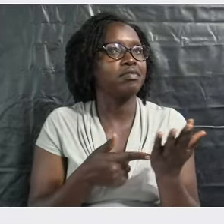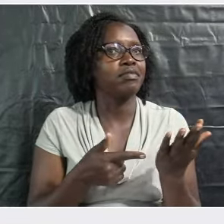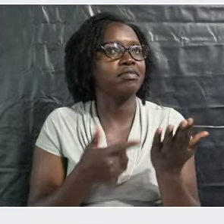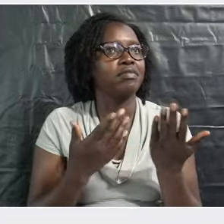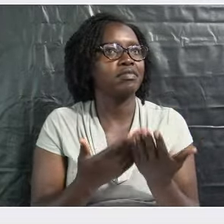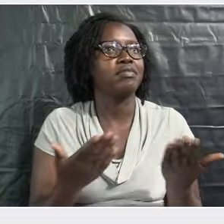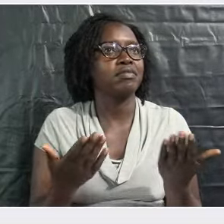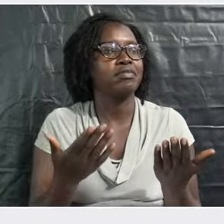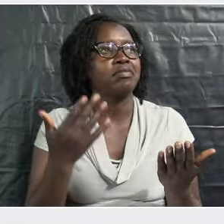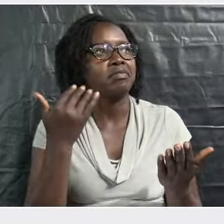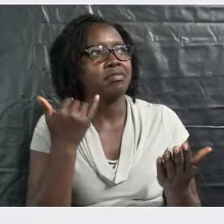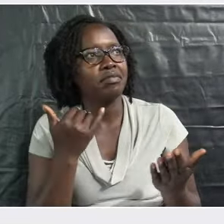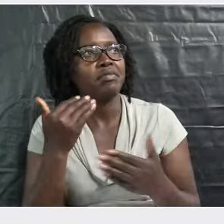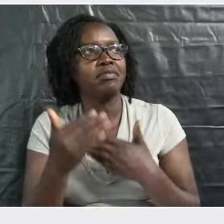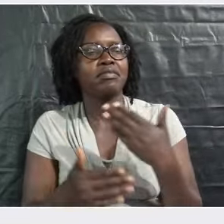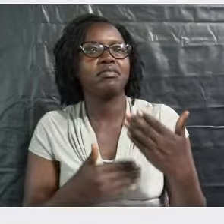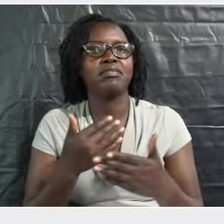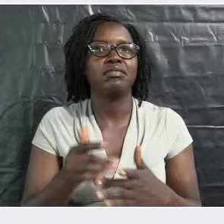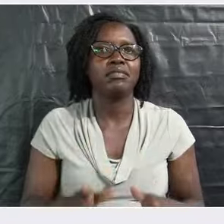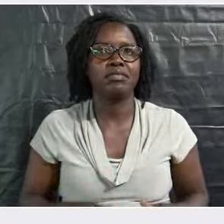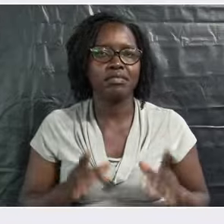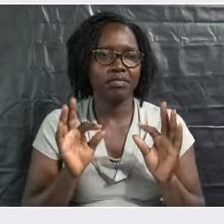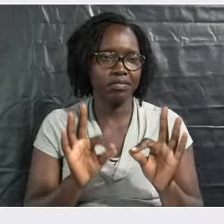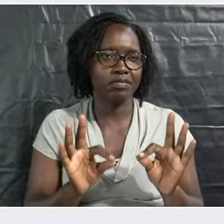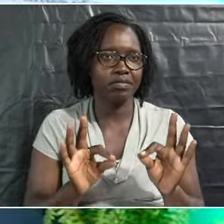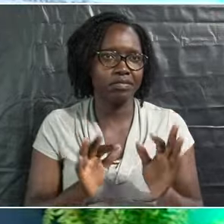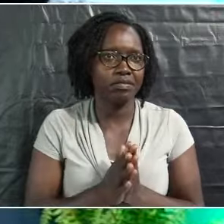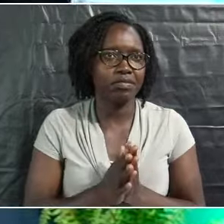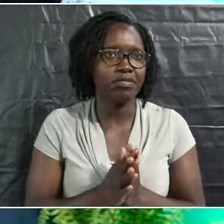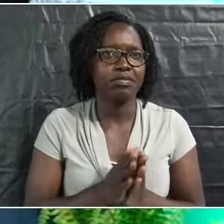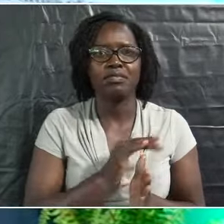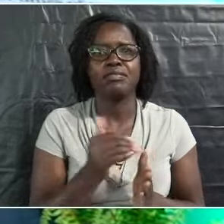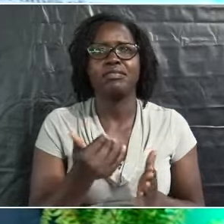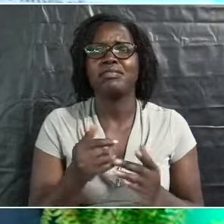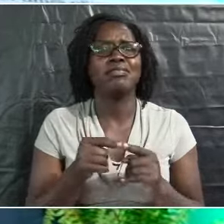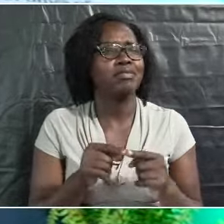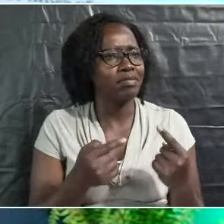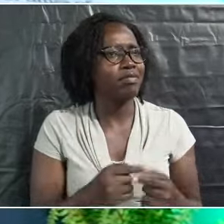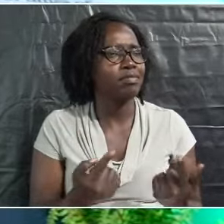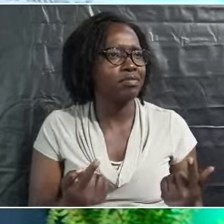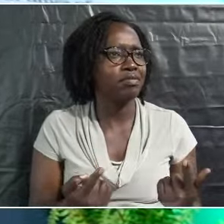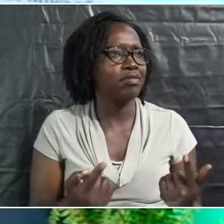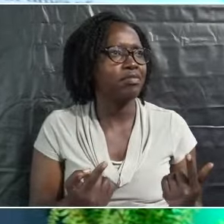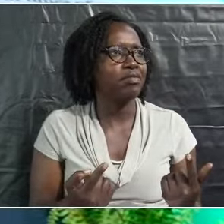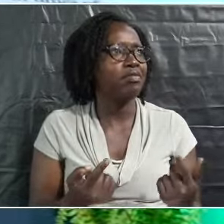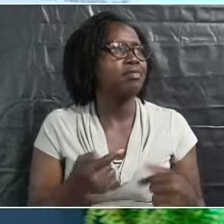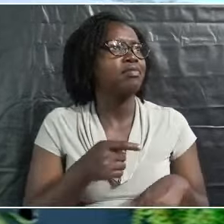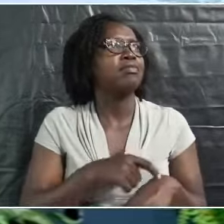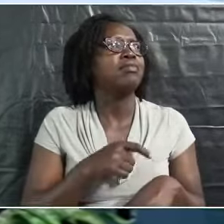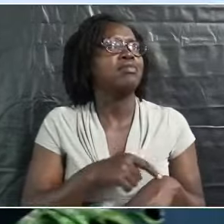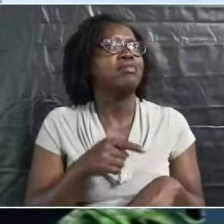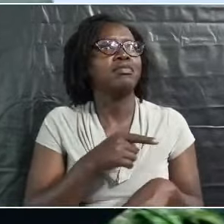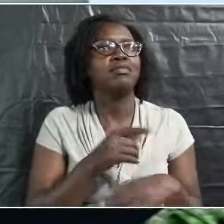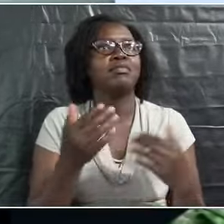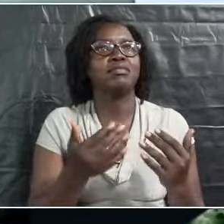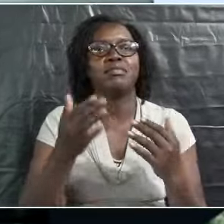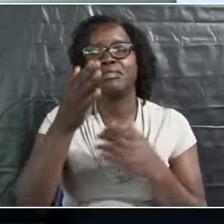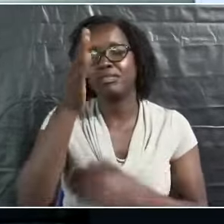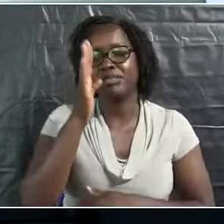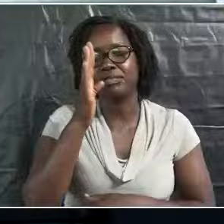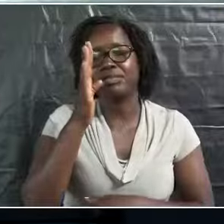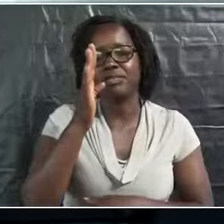technological gadgets and materialistic lifestyle. That is another distortion. When you are a child of